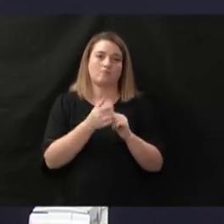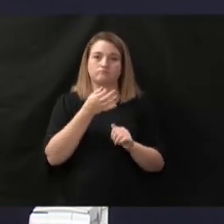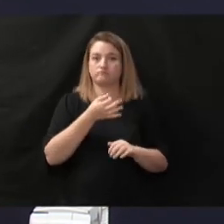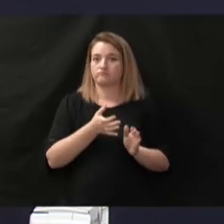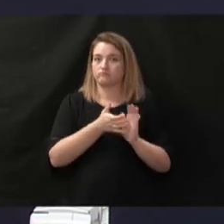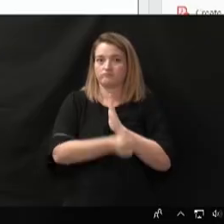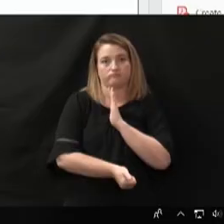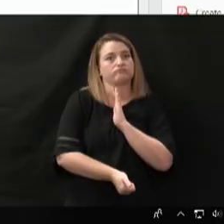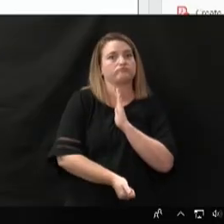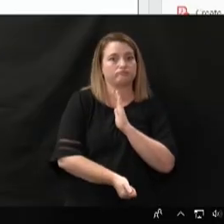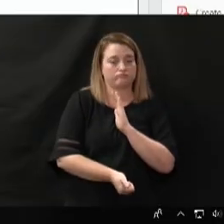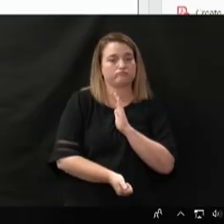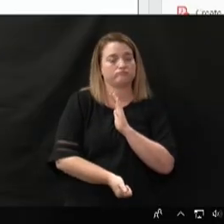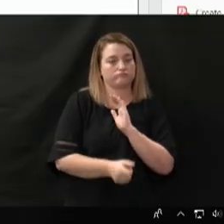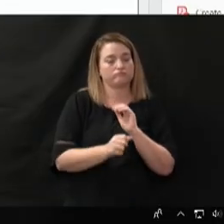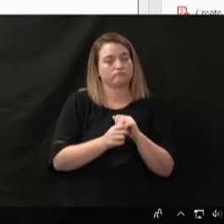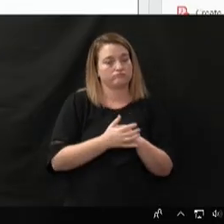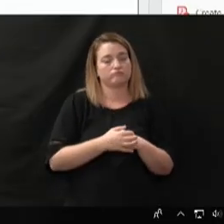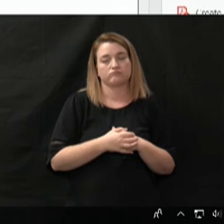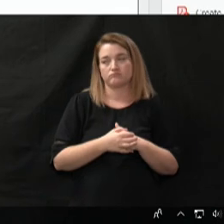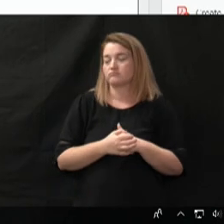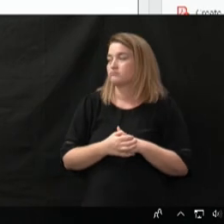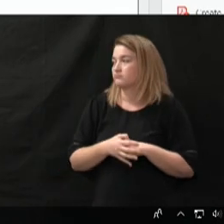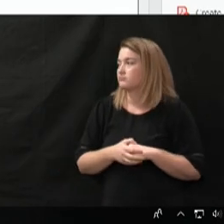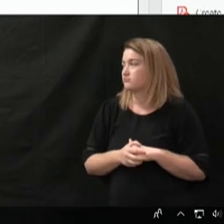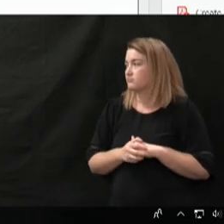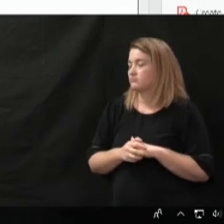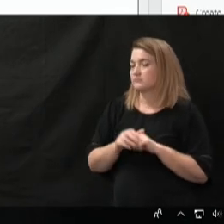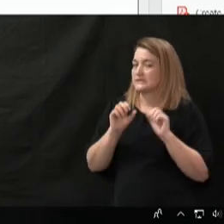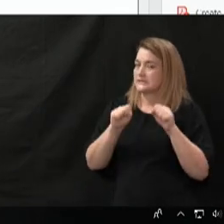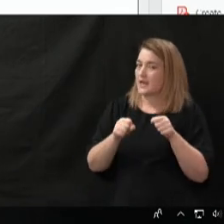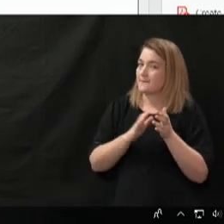One of the things that I do when I'm teaching